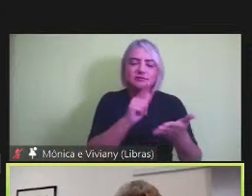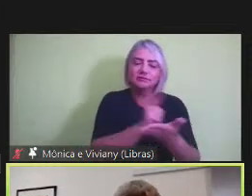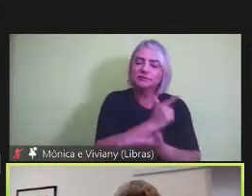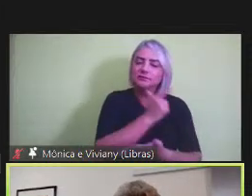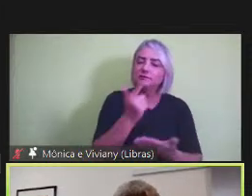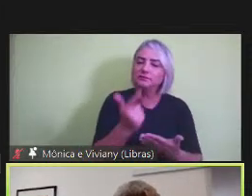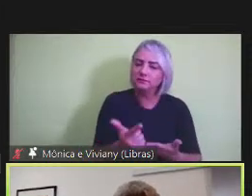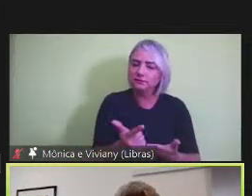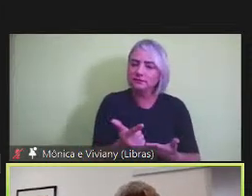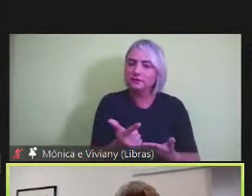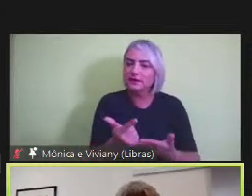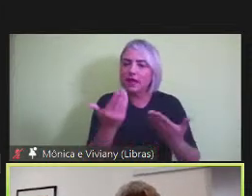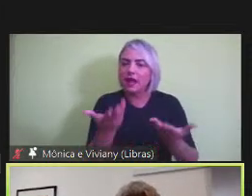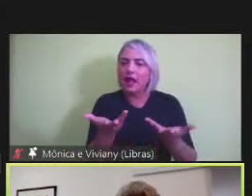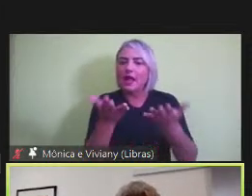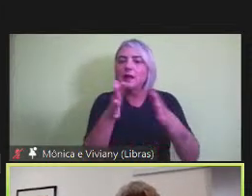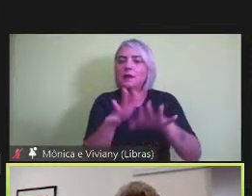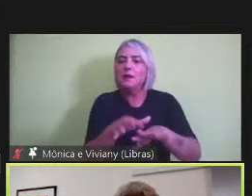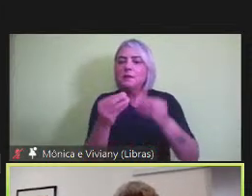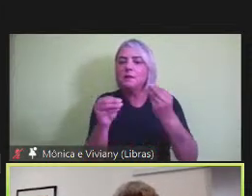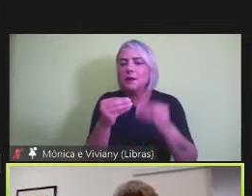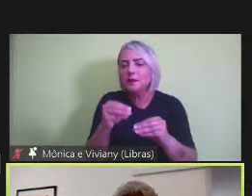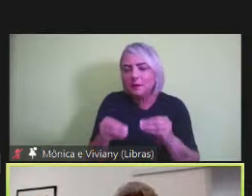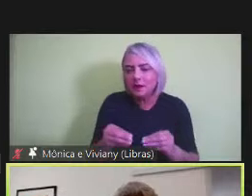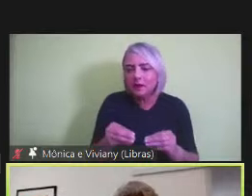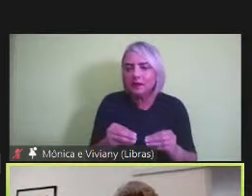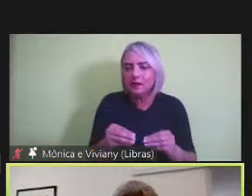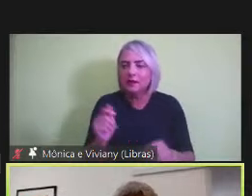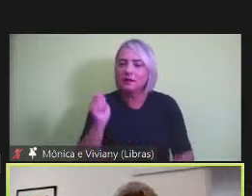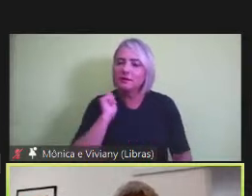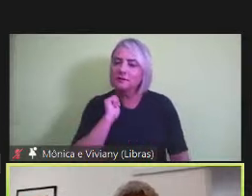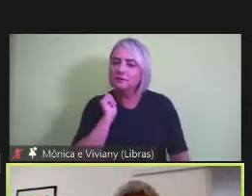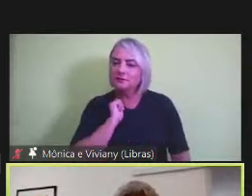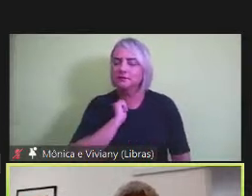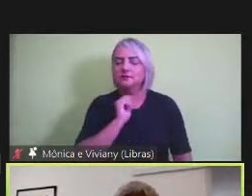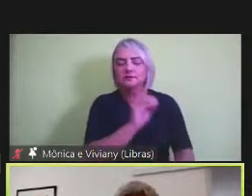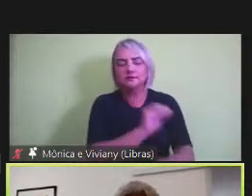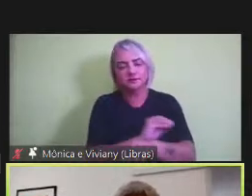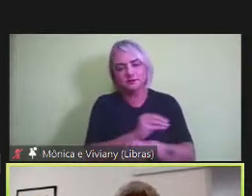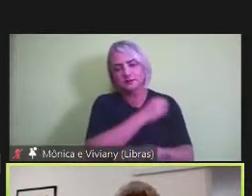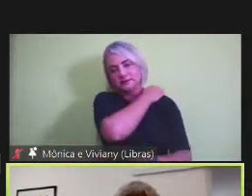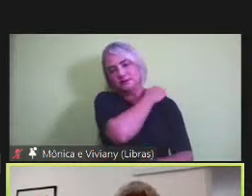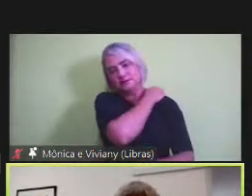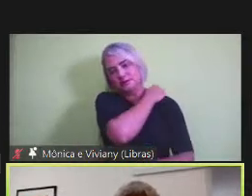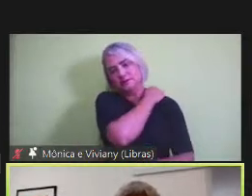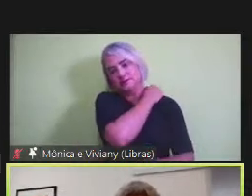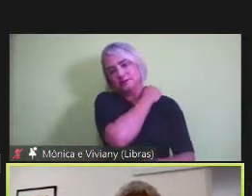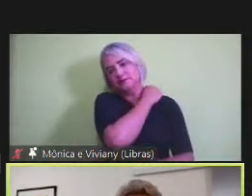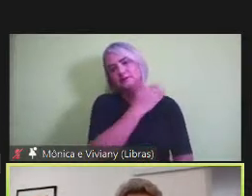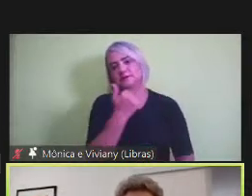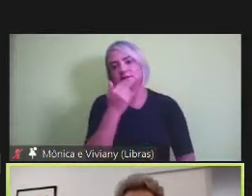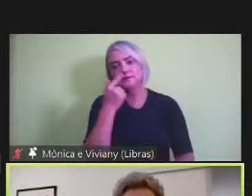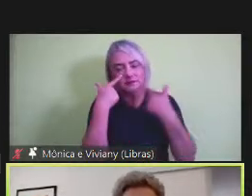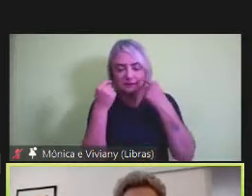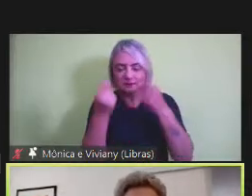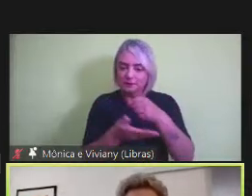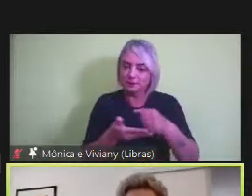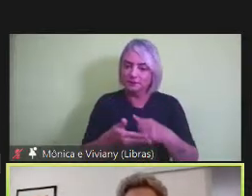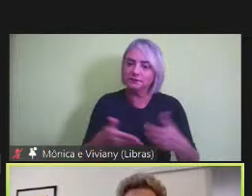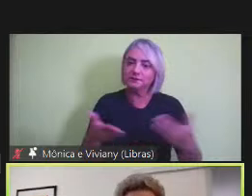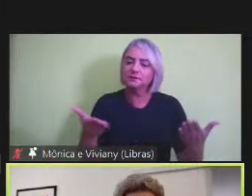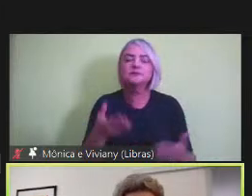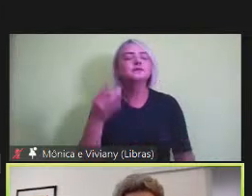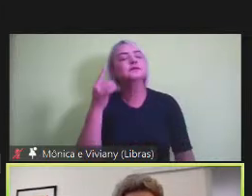this literature, which we're talking about the implementation of these conducts of care and food in